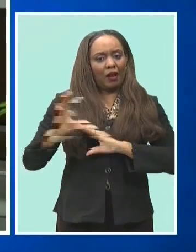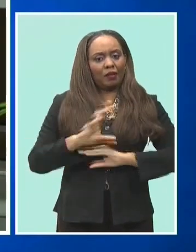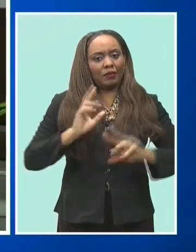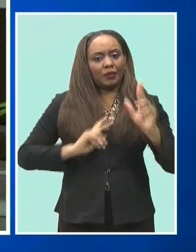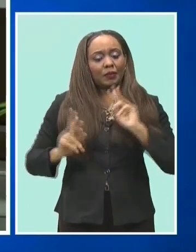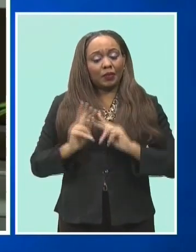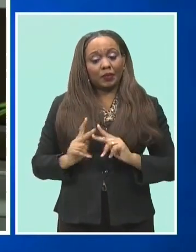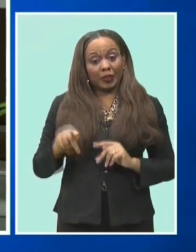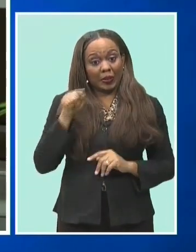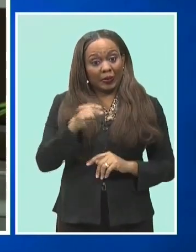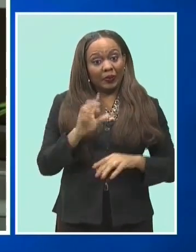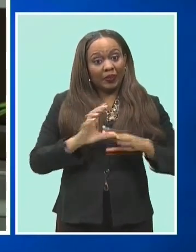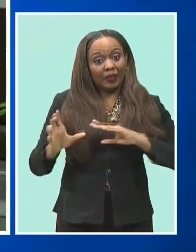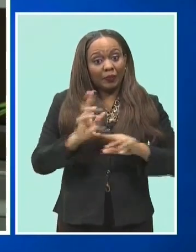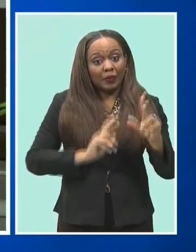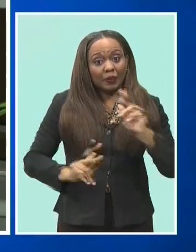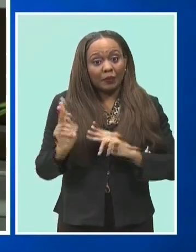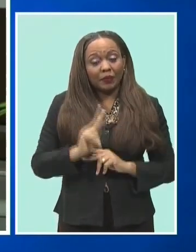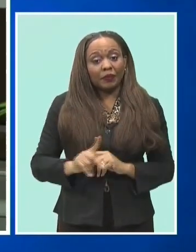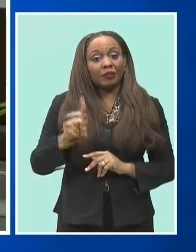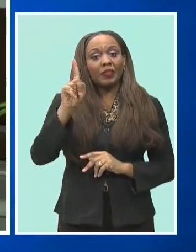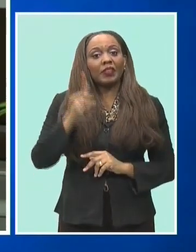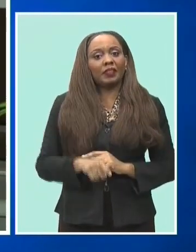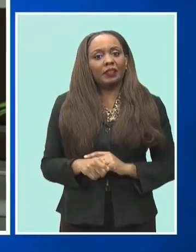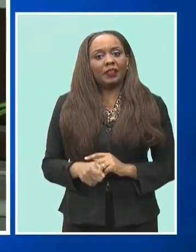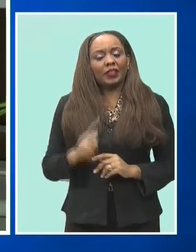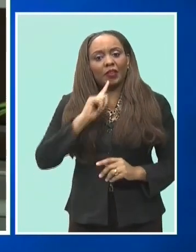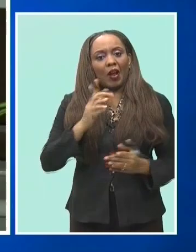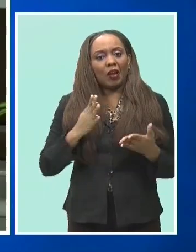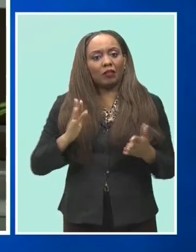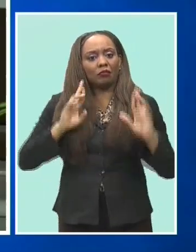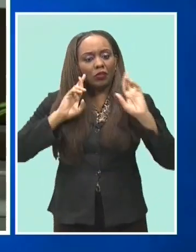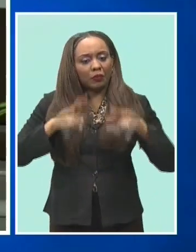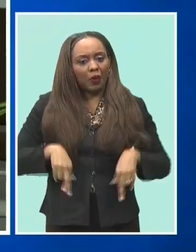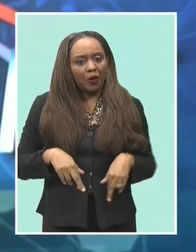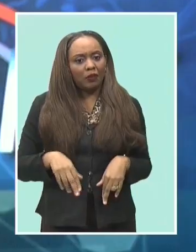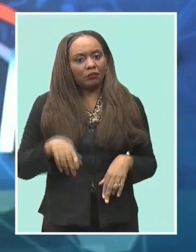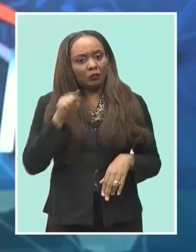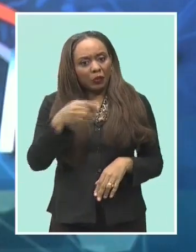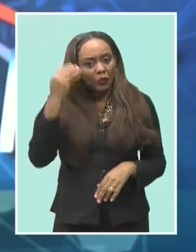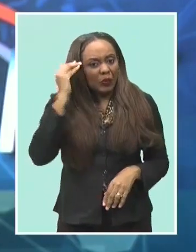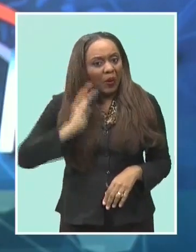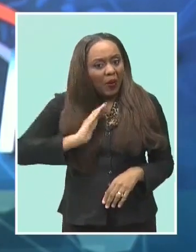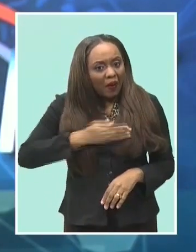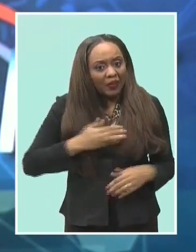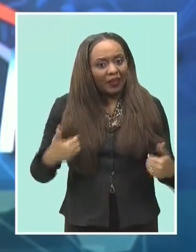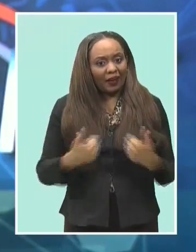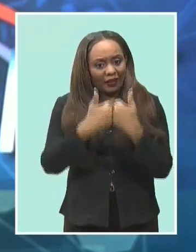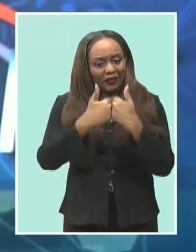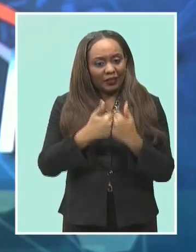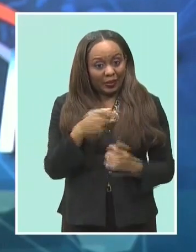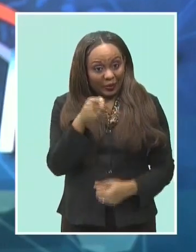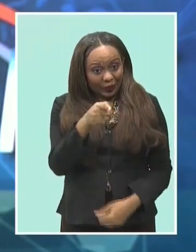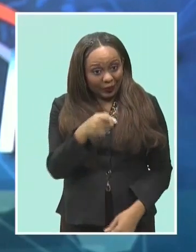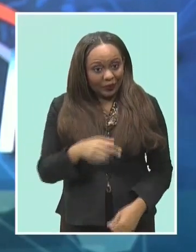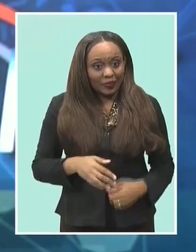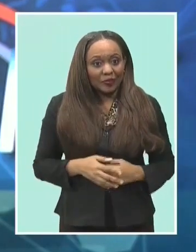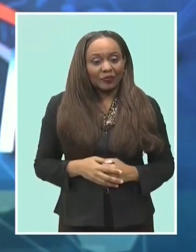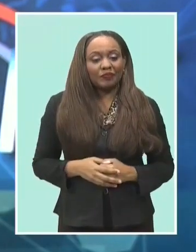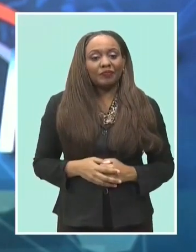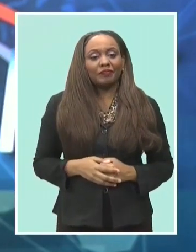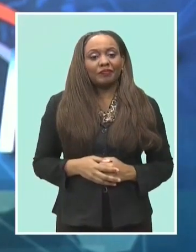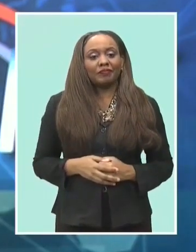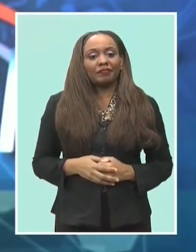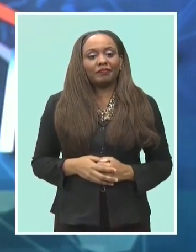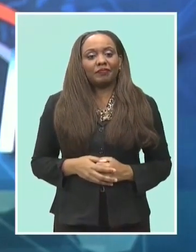enter. We need Caribbean responses to our challenges. Well, preparations for back to school just